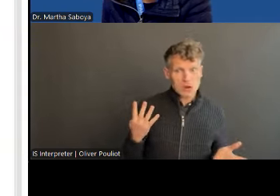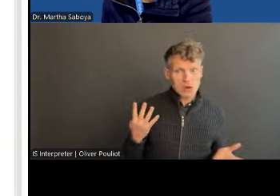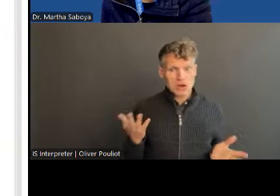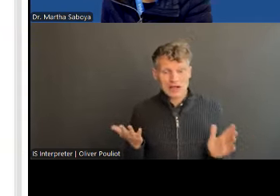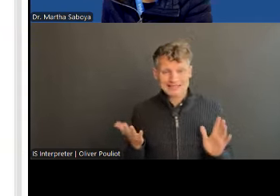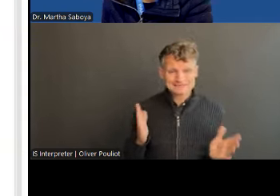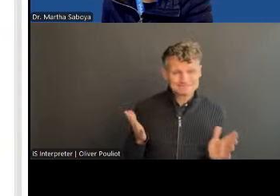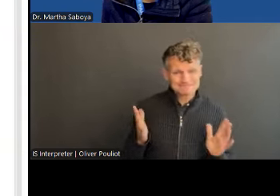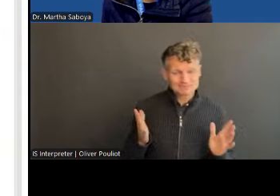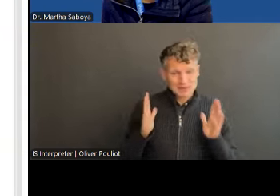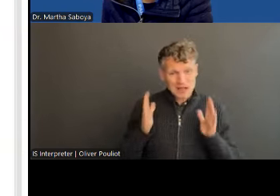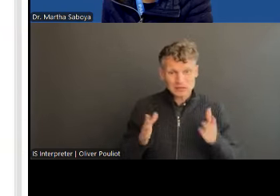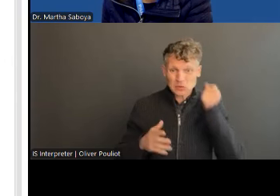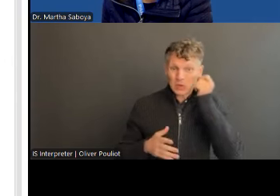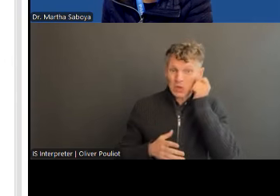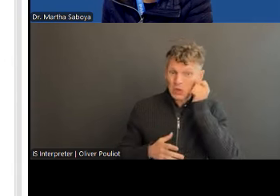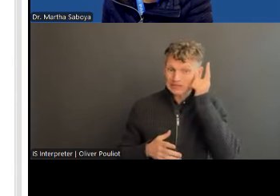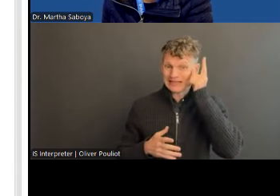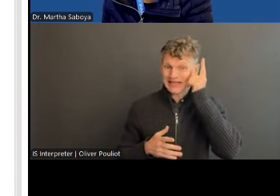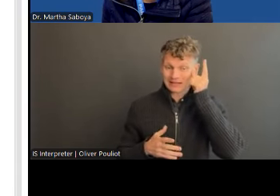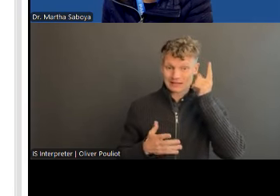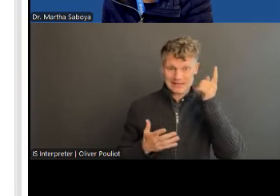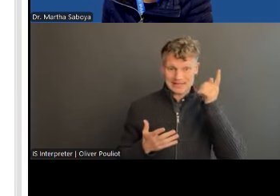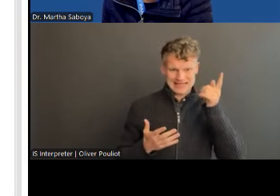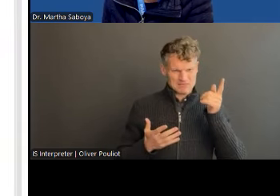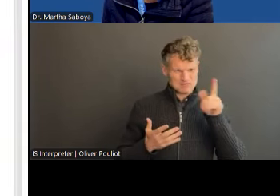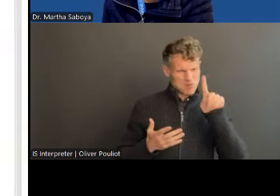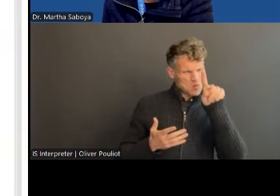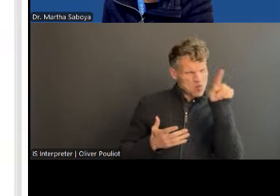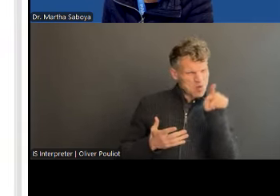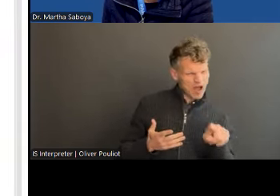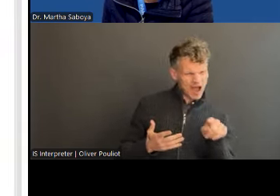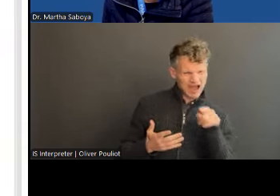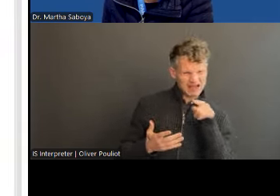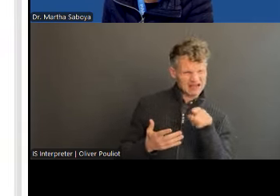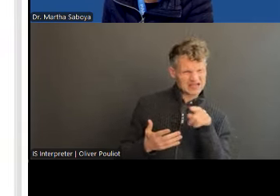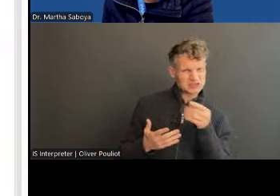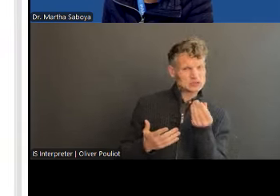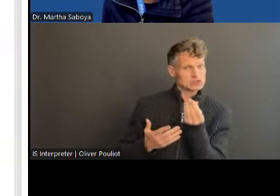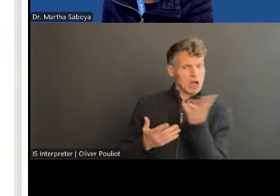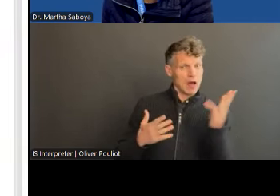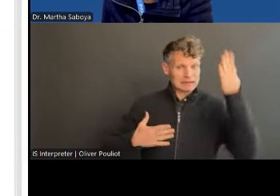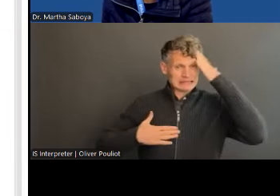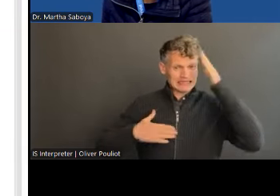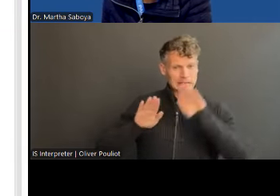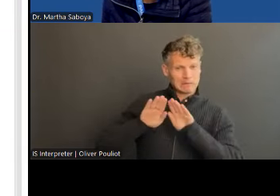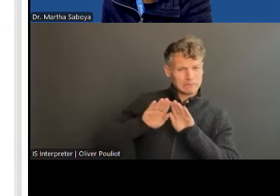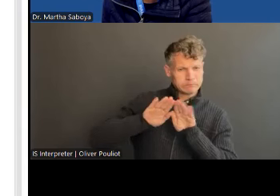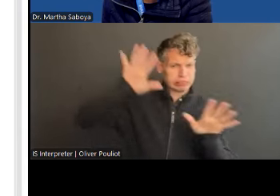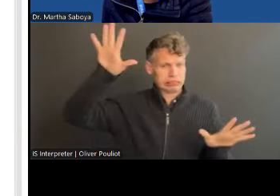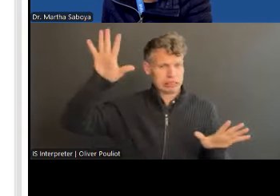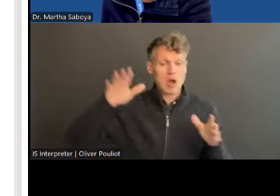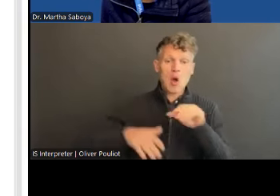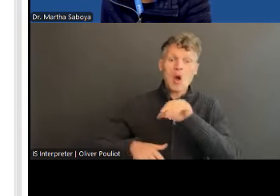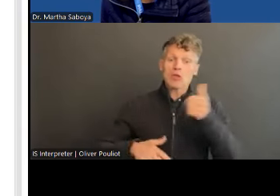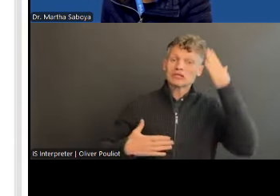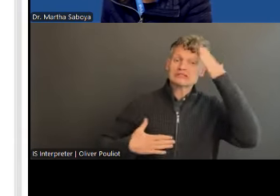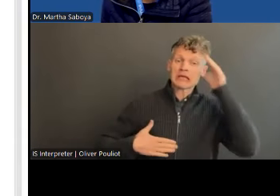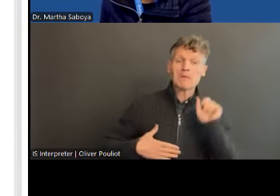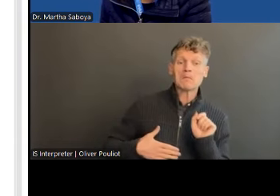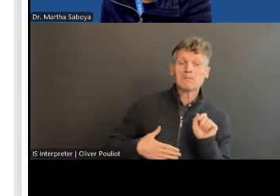behind this distribution of diseases in the region, and not only at the national level, but at the subnational level,